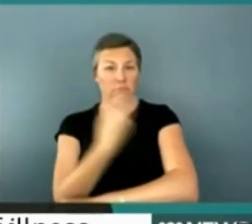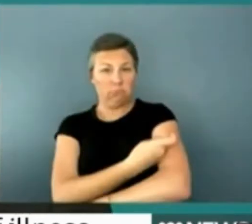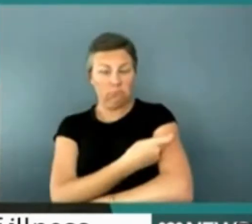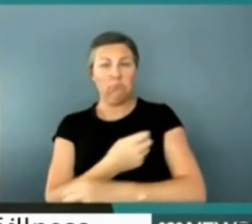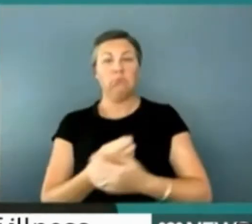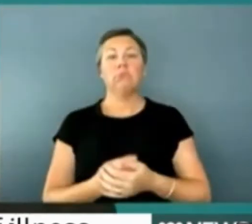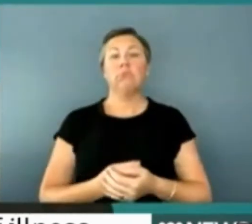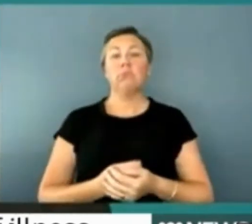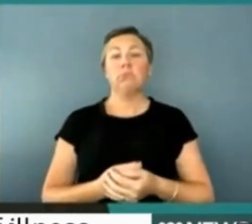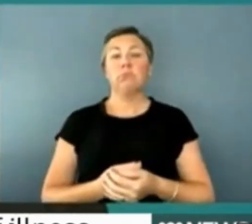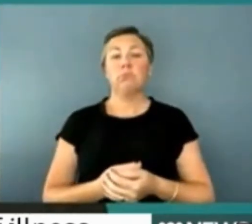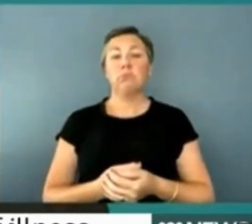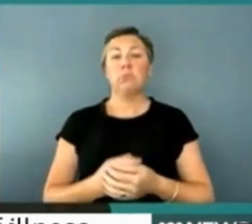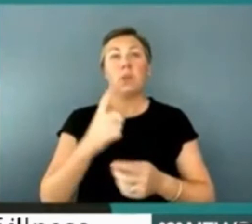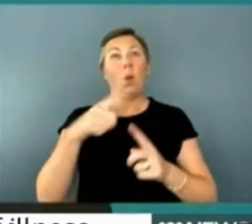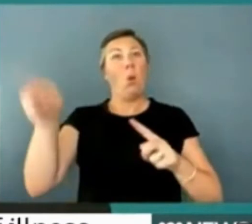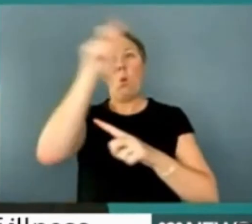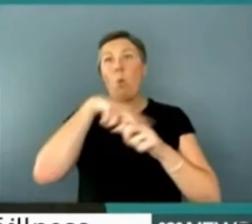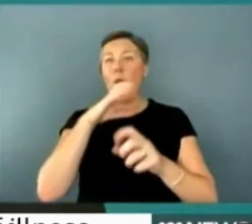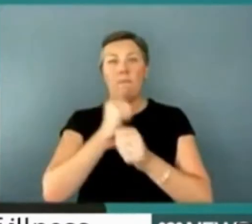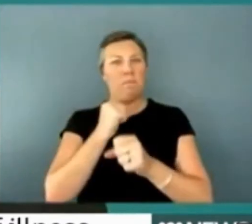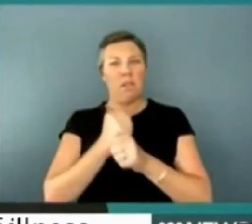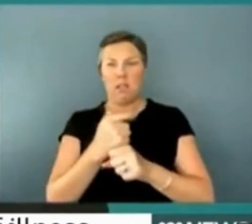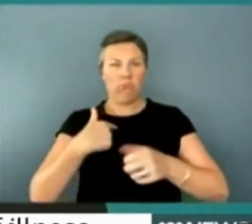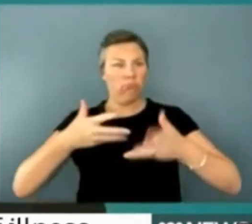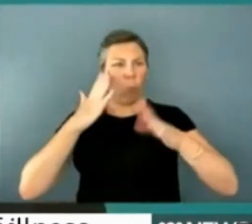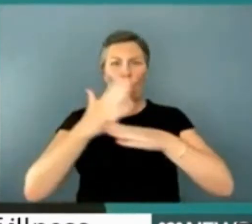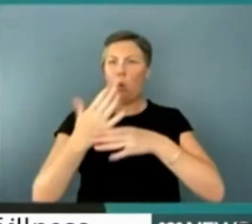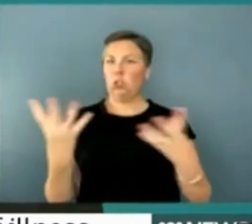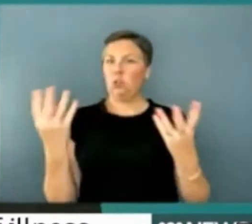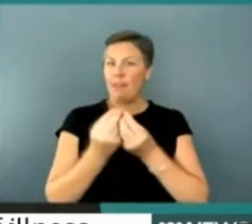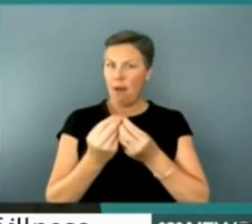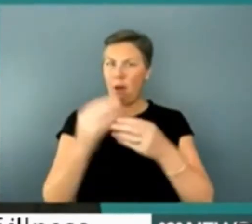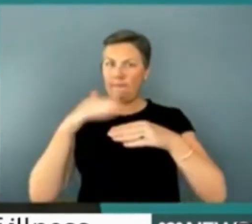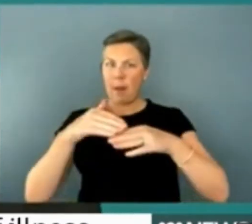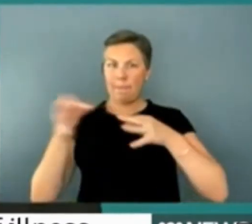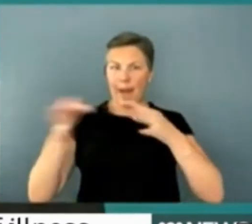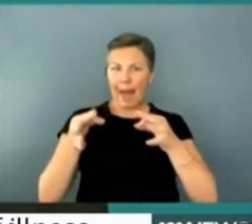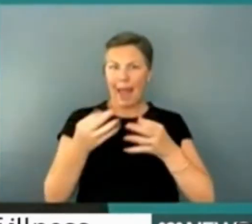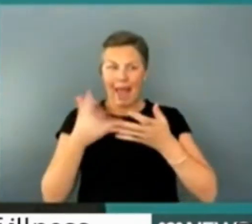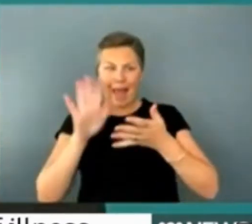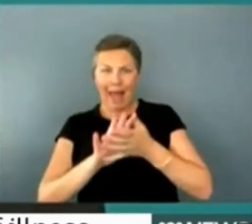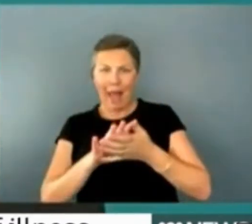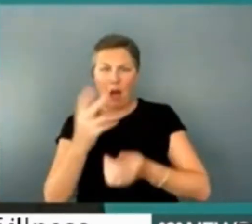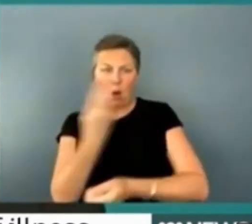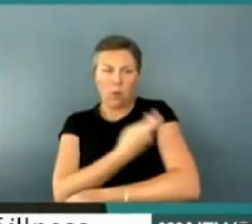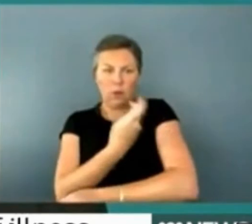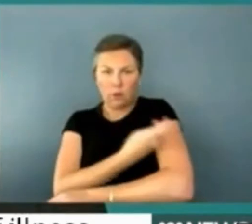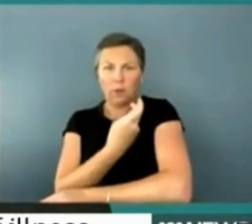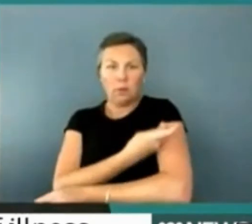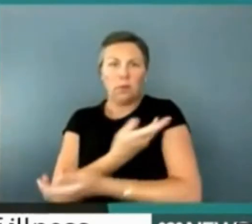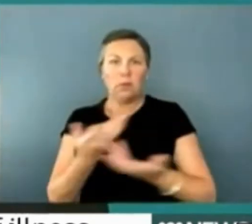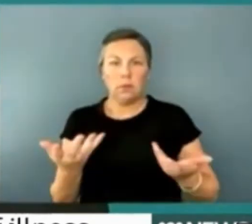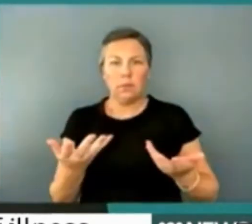partners in relation to the implementation of any vaccination strategy. So they will be, they are progressing. The plan is to